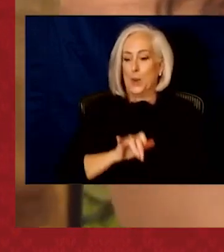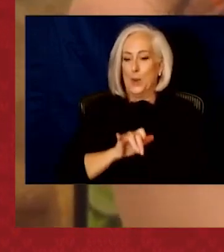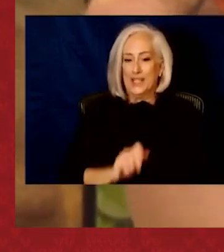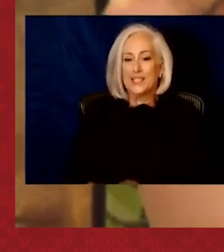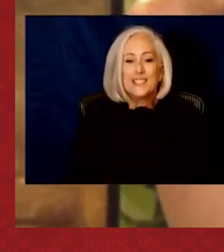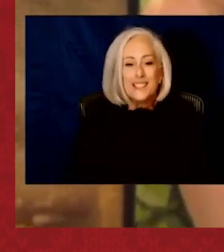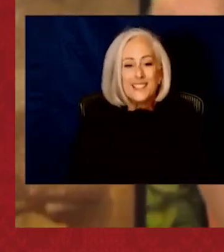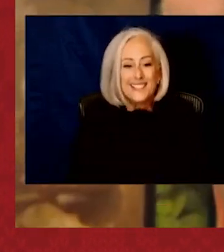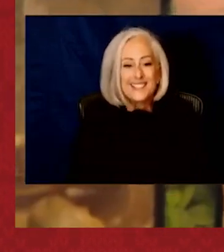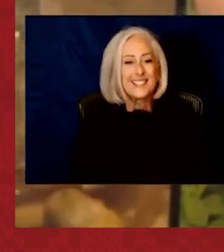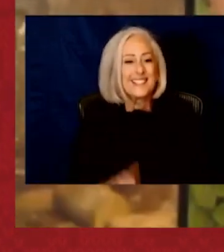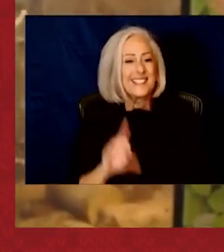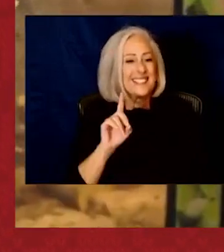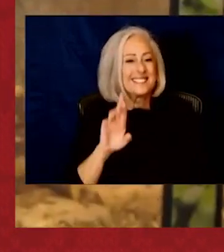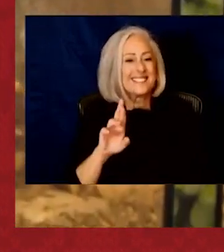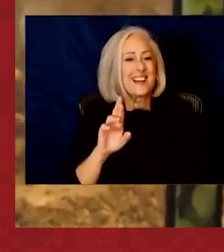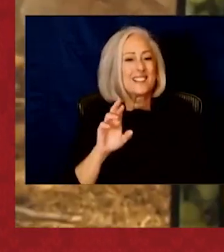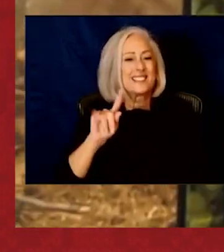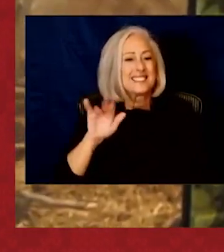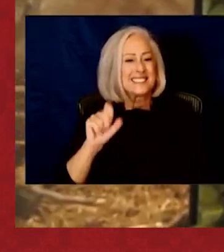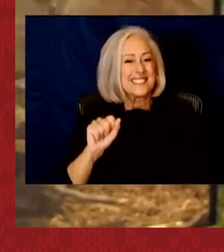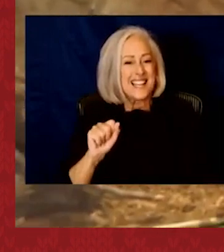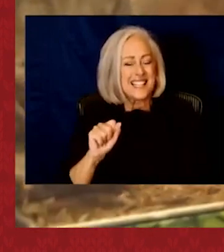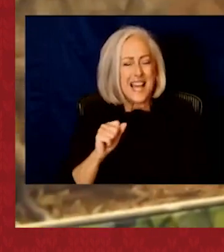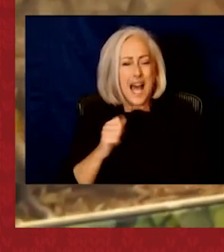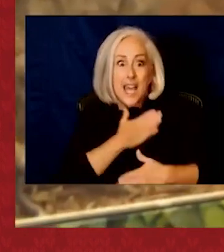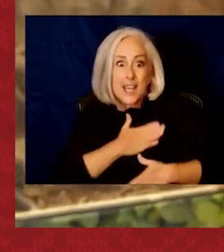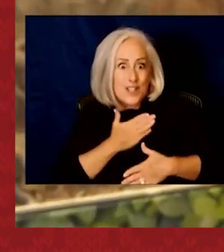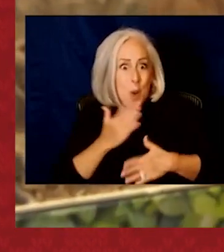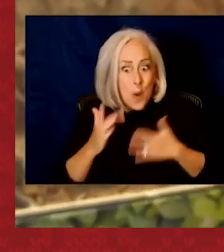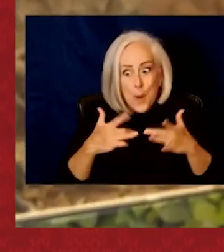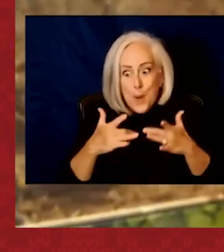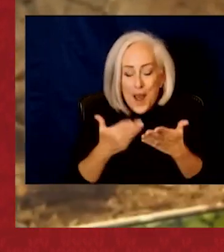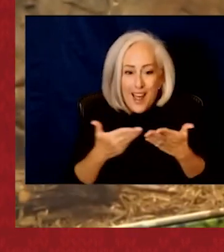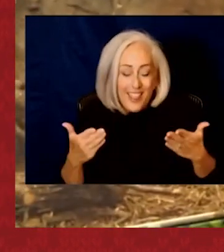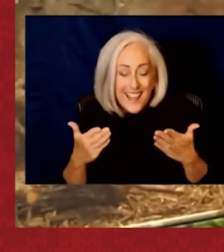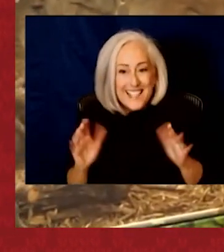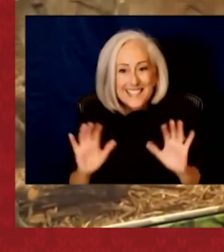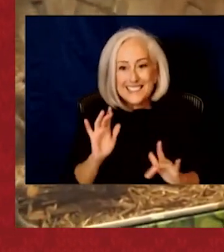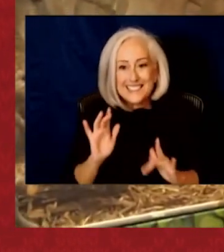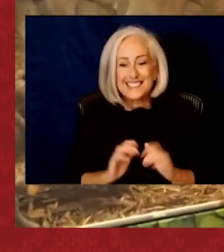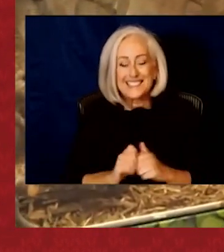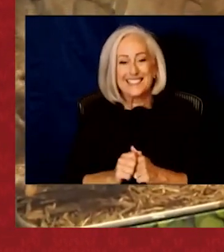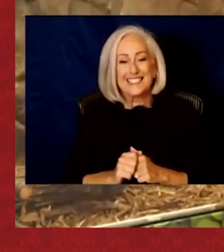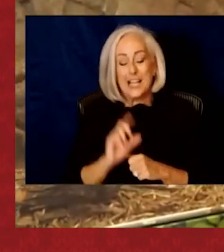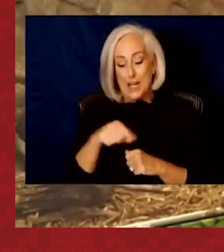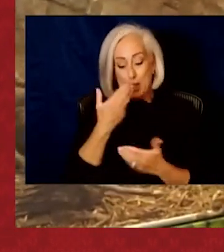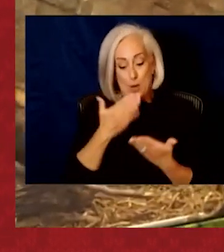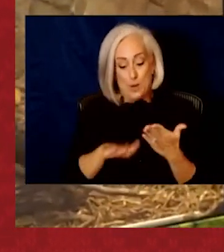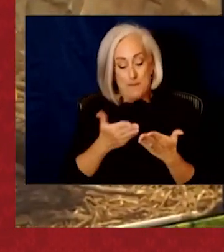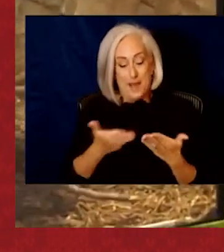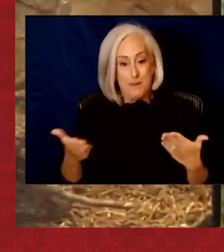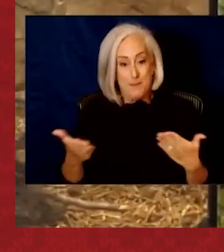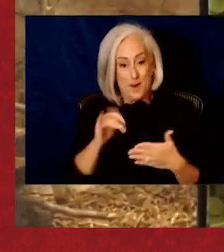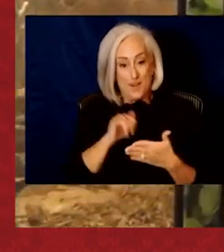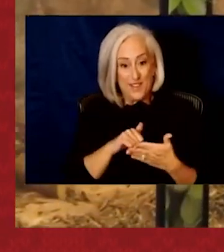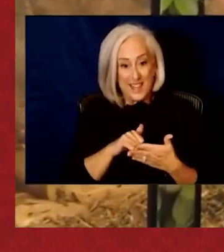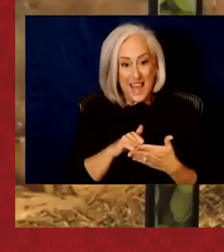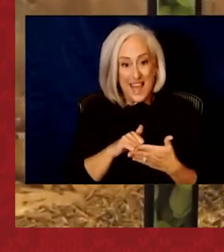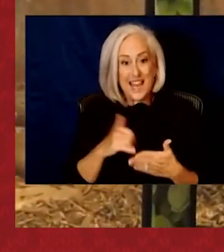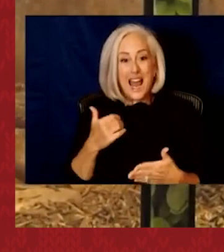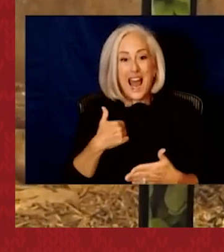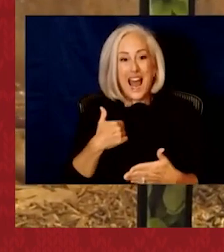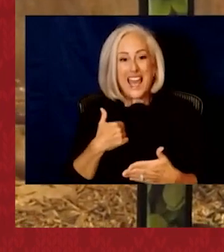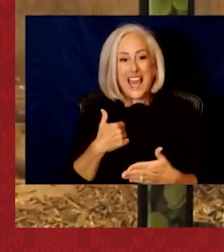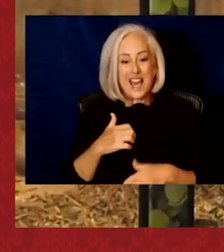Dr. Stites, I like to live on the edge. Come on now. The only bad part about this, you guys, is I have an itch on my